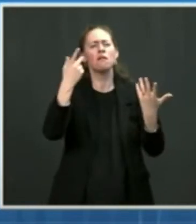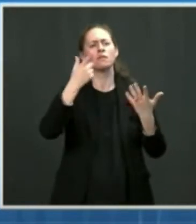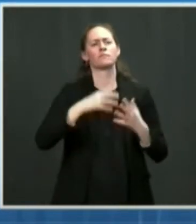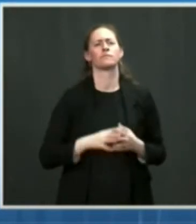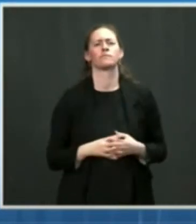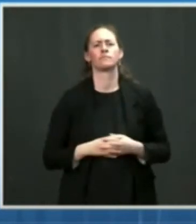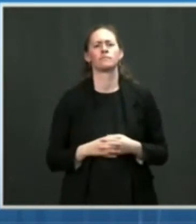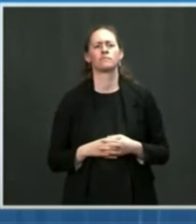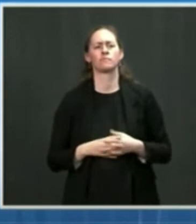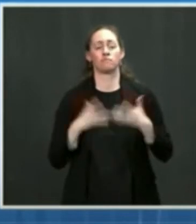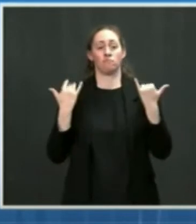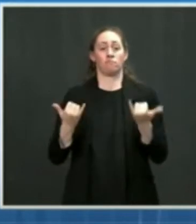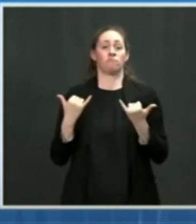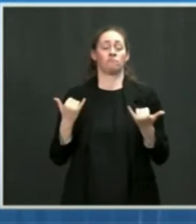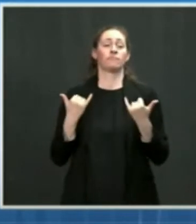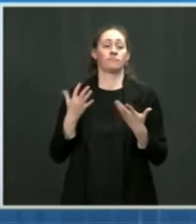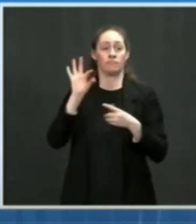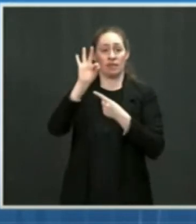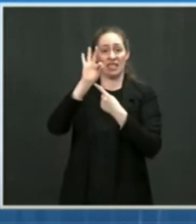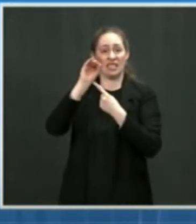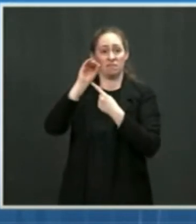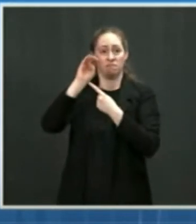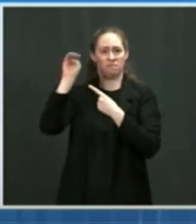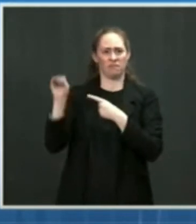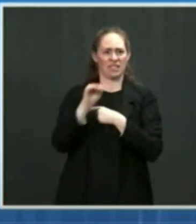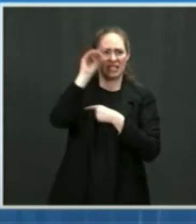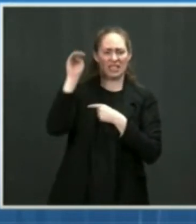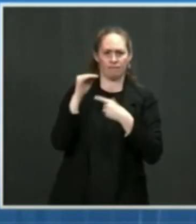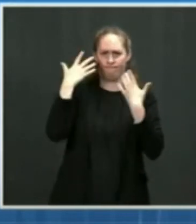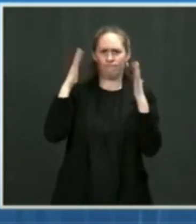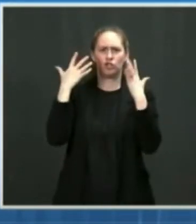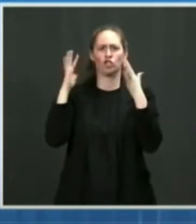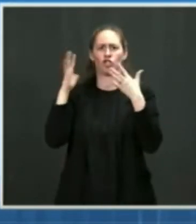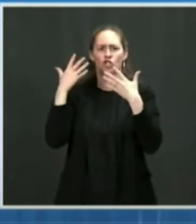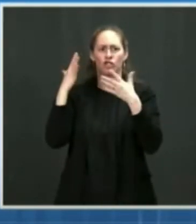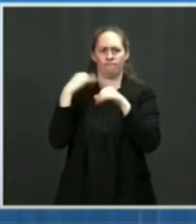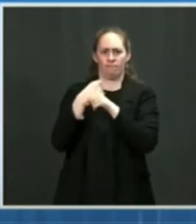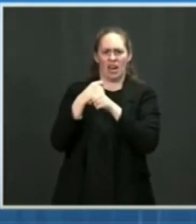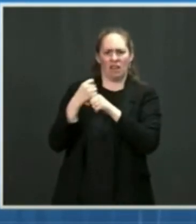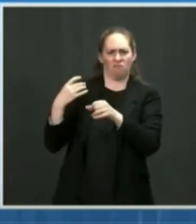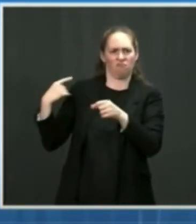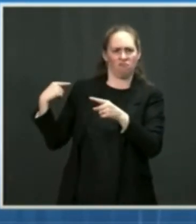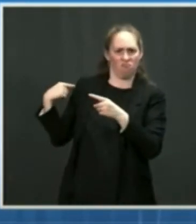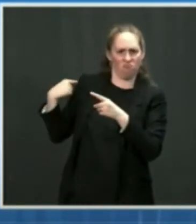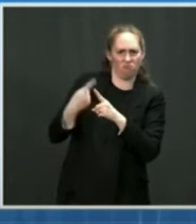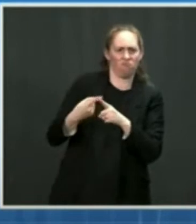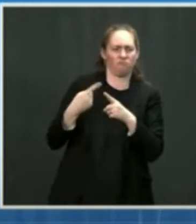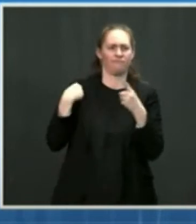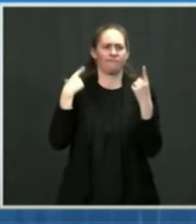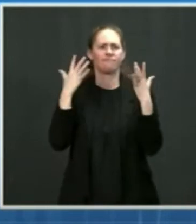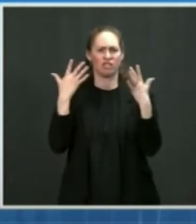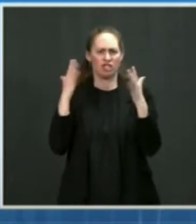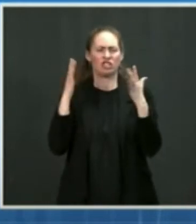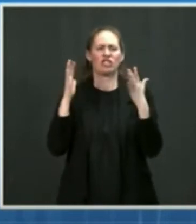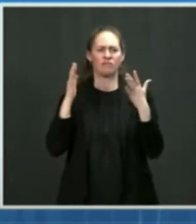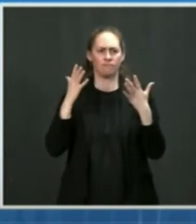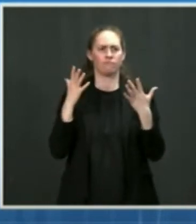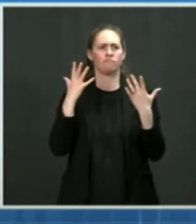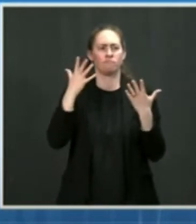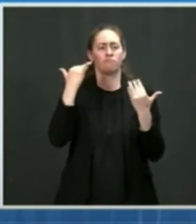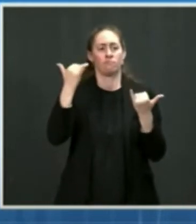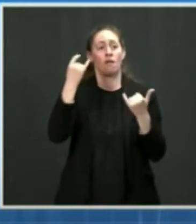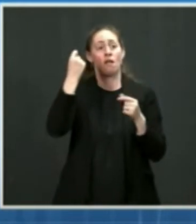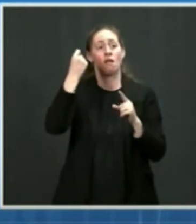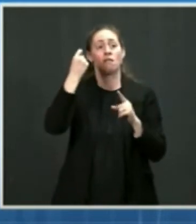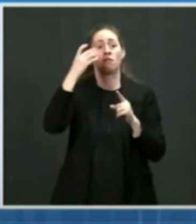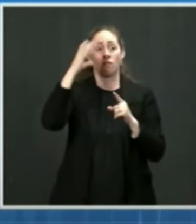doses over the last 3 weeks, and you can expect even without additional doses from Johnson & Johnson for